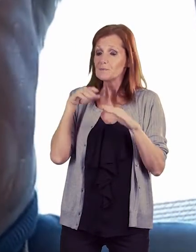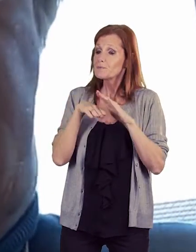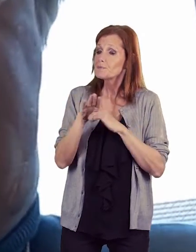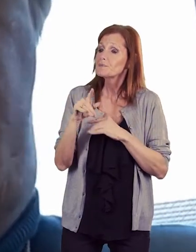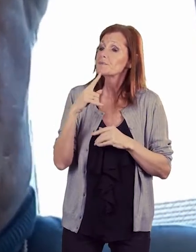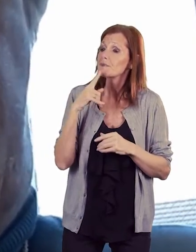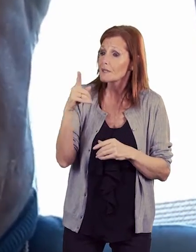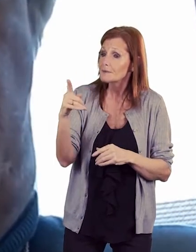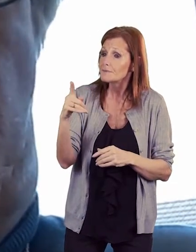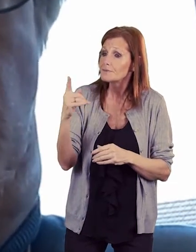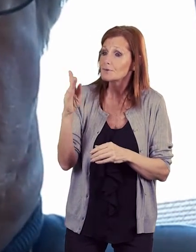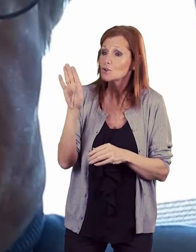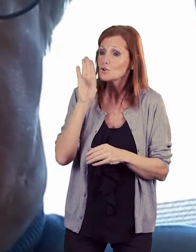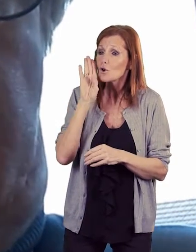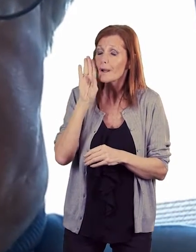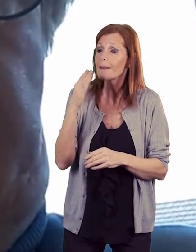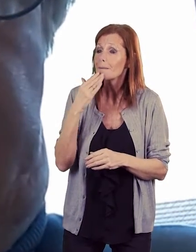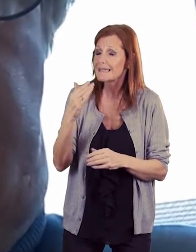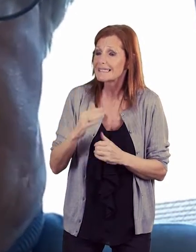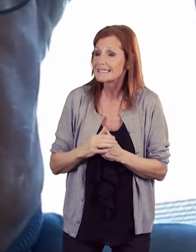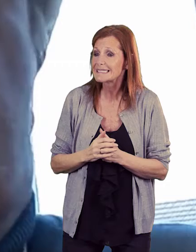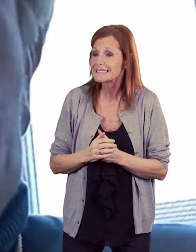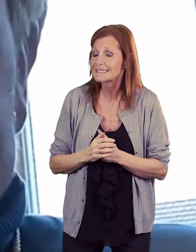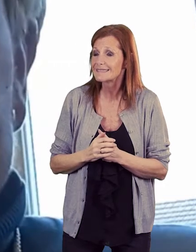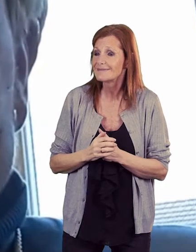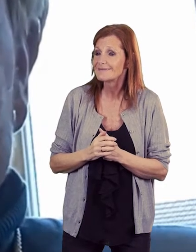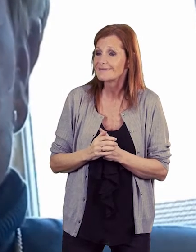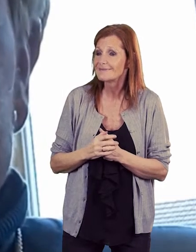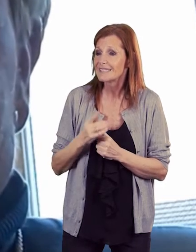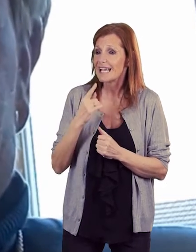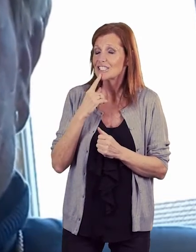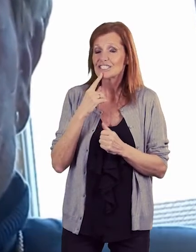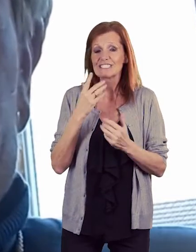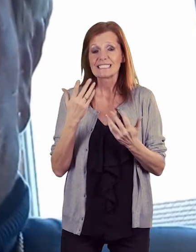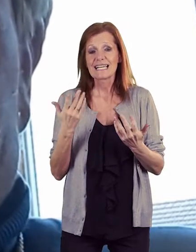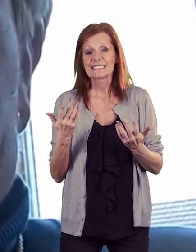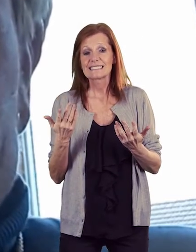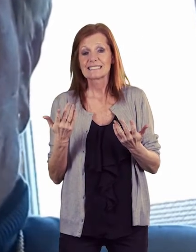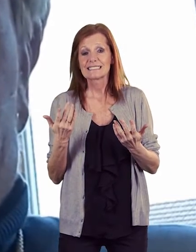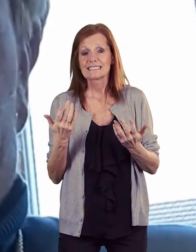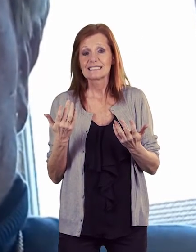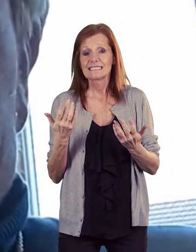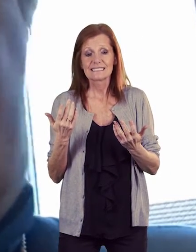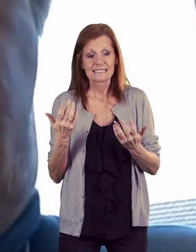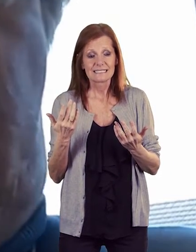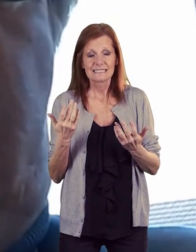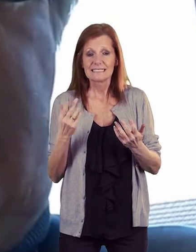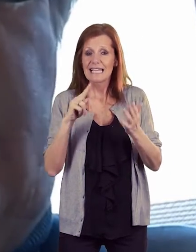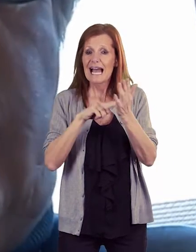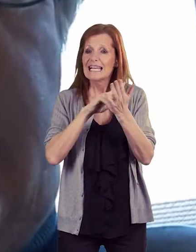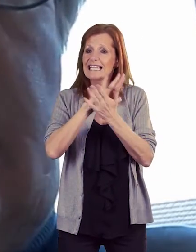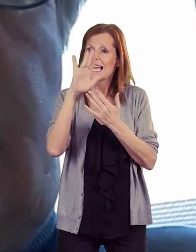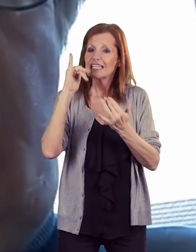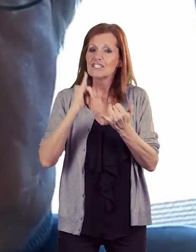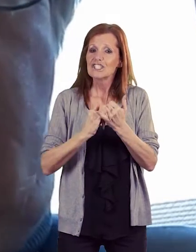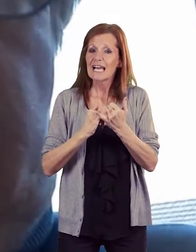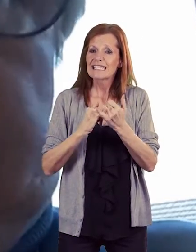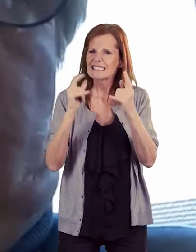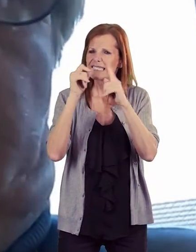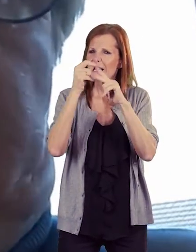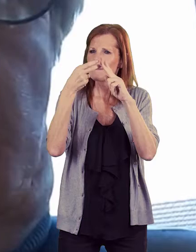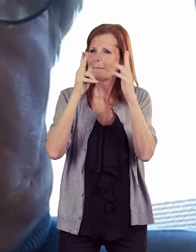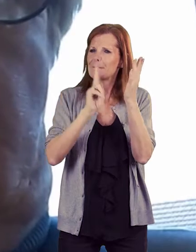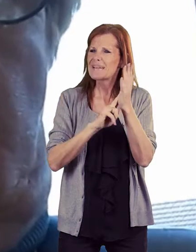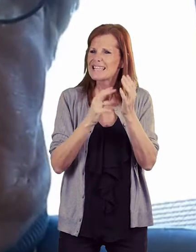I went in and said, "Could I use your toilet, please?" And she said to me, "Have you got your NHS